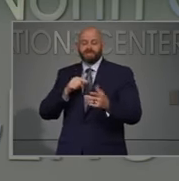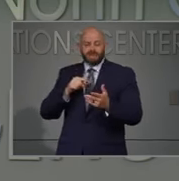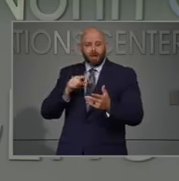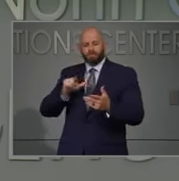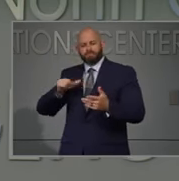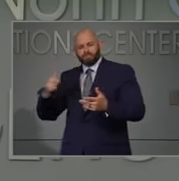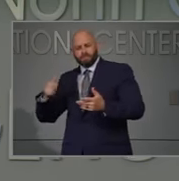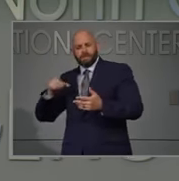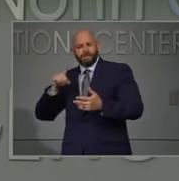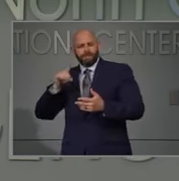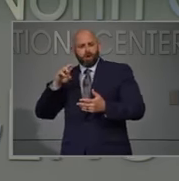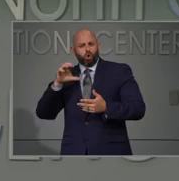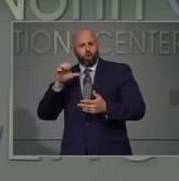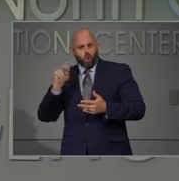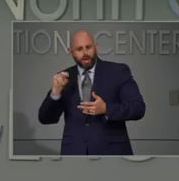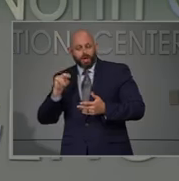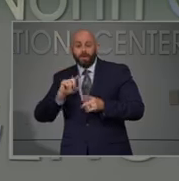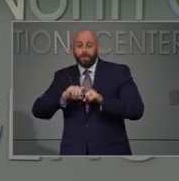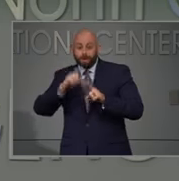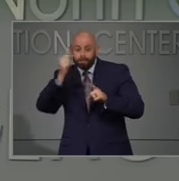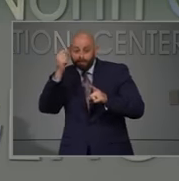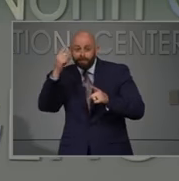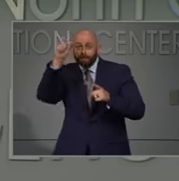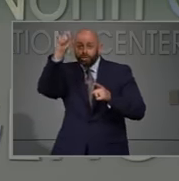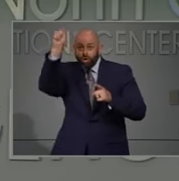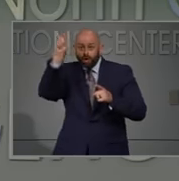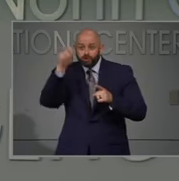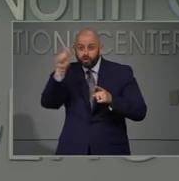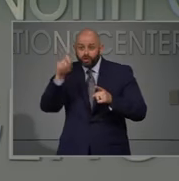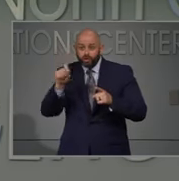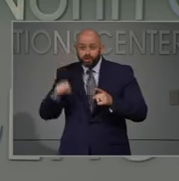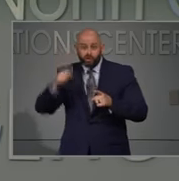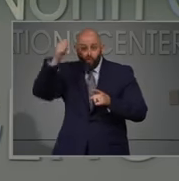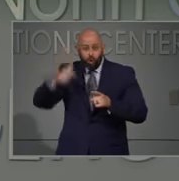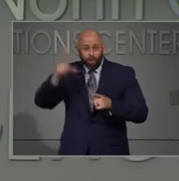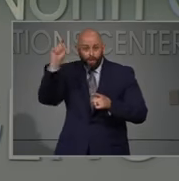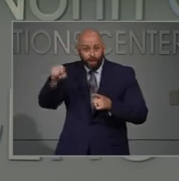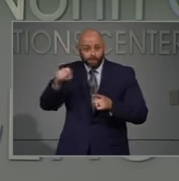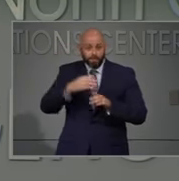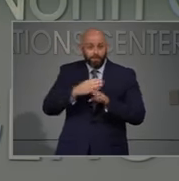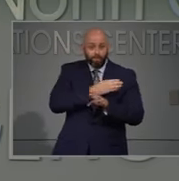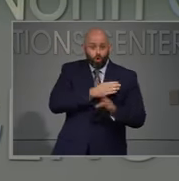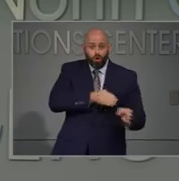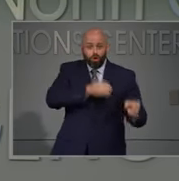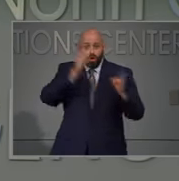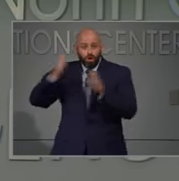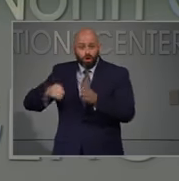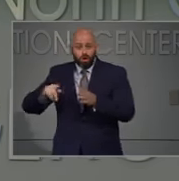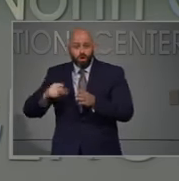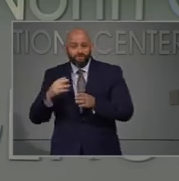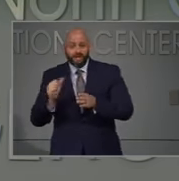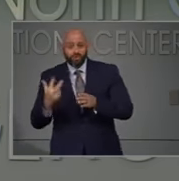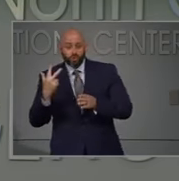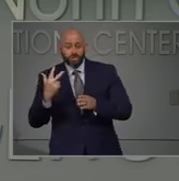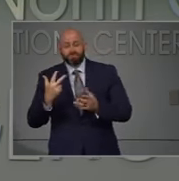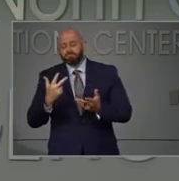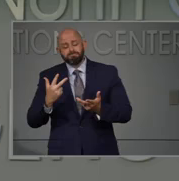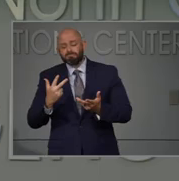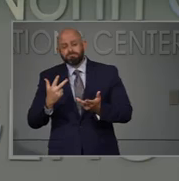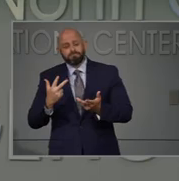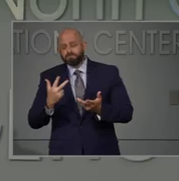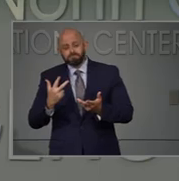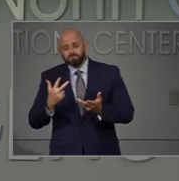thing is that each one of these indicators is not perfect in and of itself. And you have to look